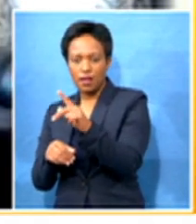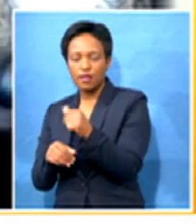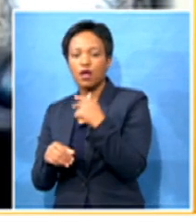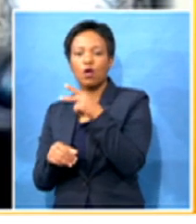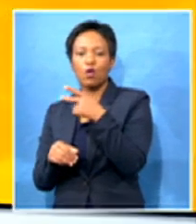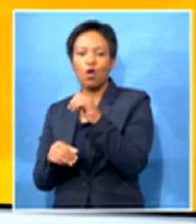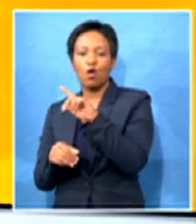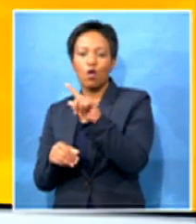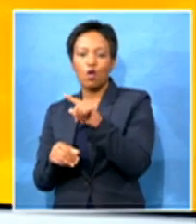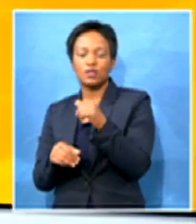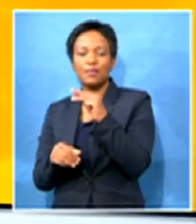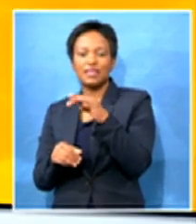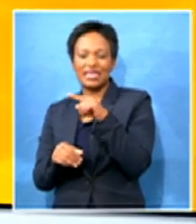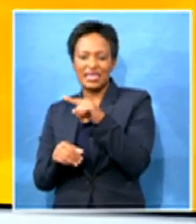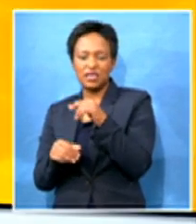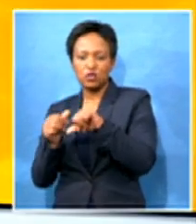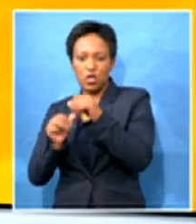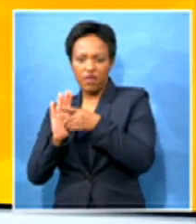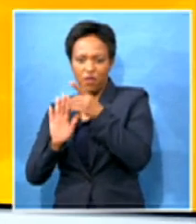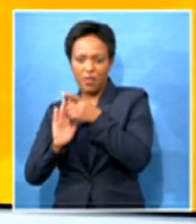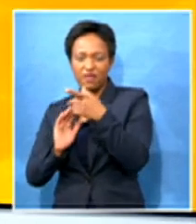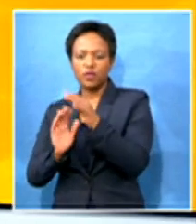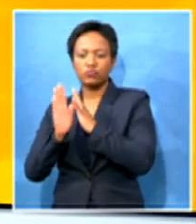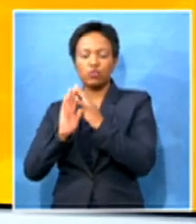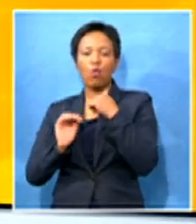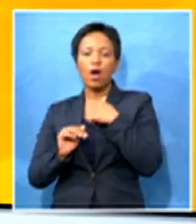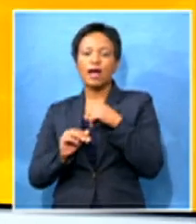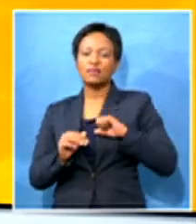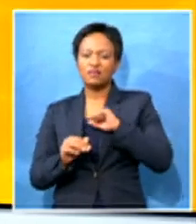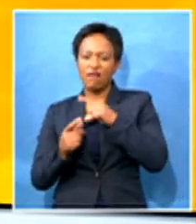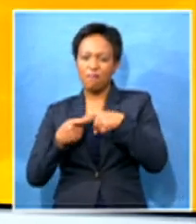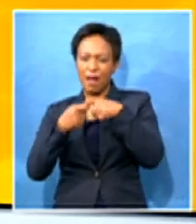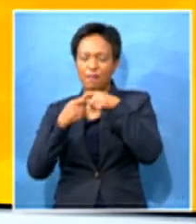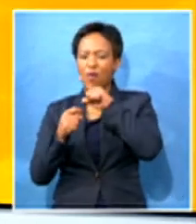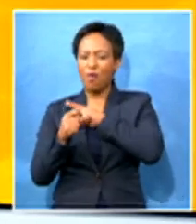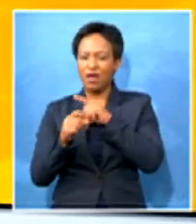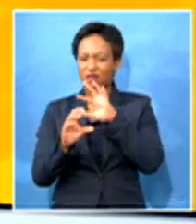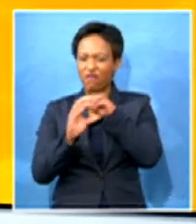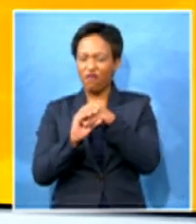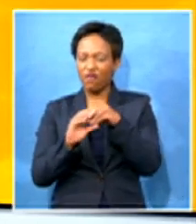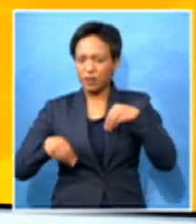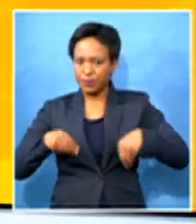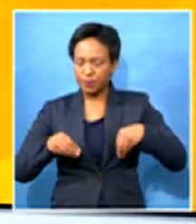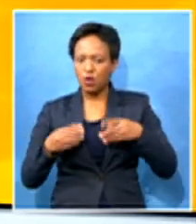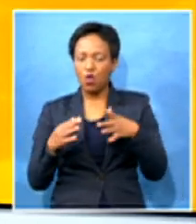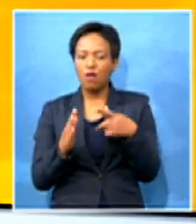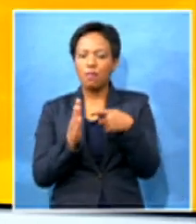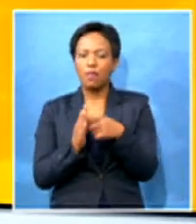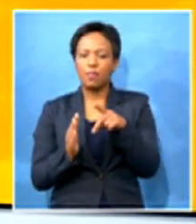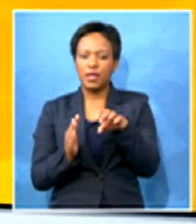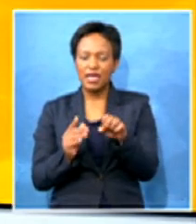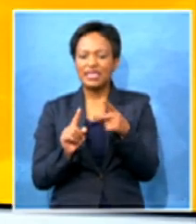for Social Development, talking to us about the suspension of officials linked to irregularities in the procurement of personal protective equipment